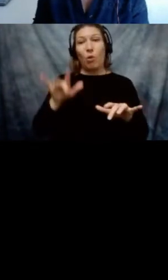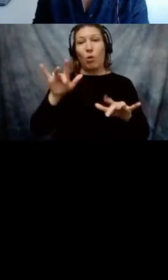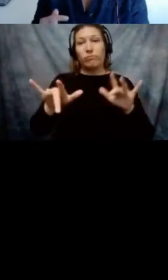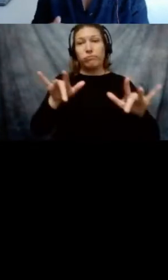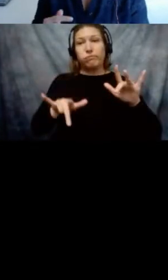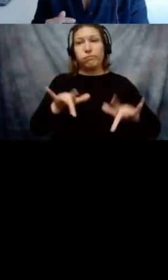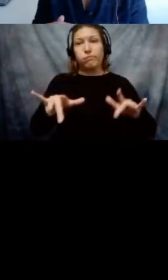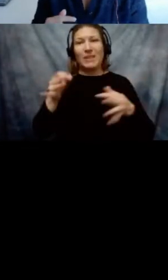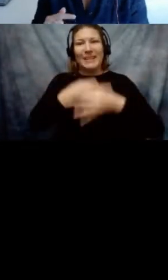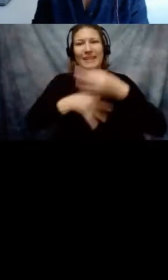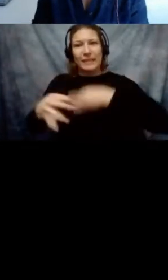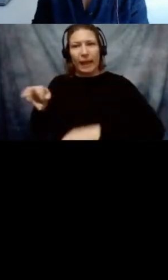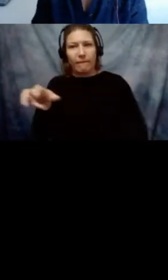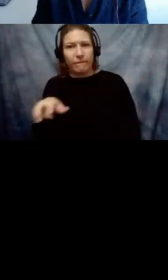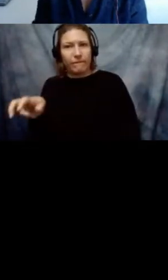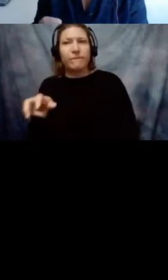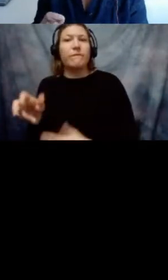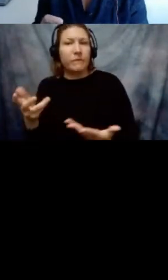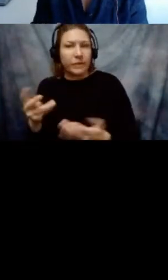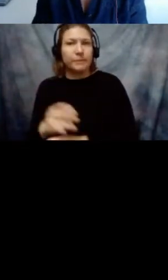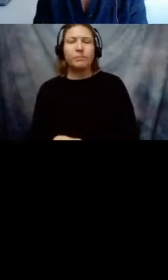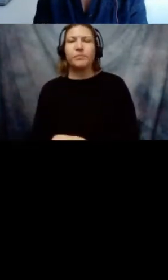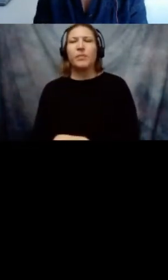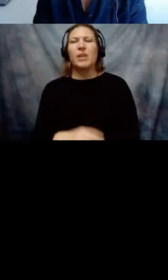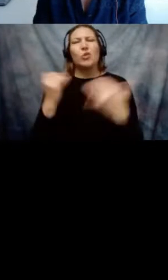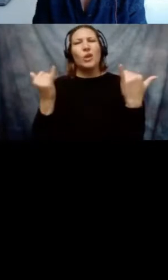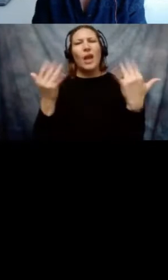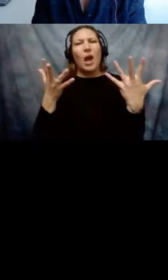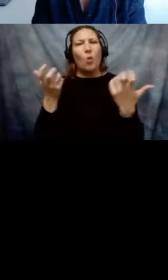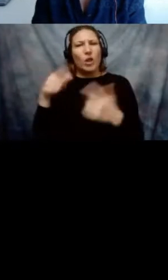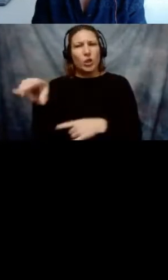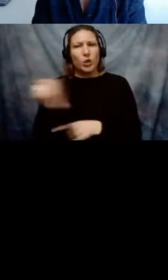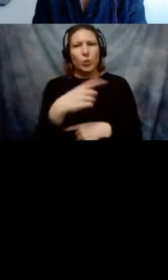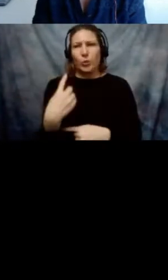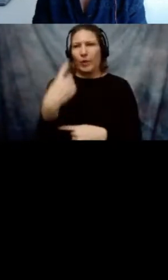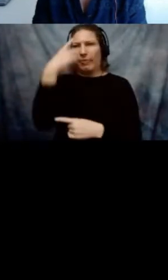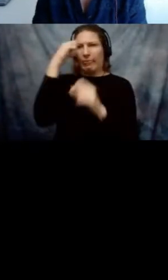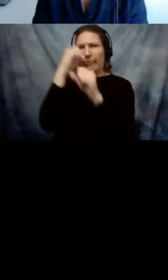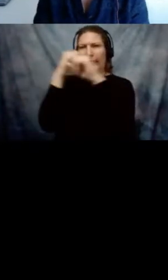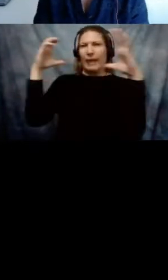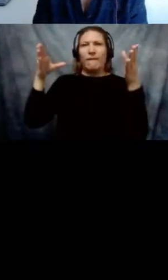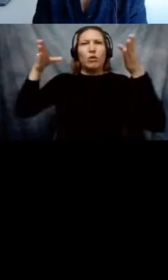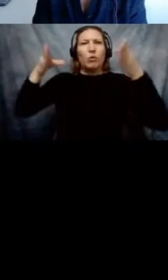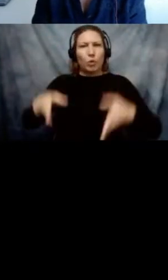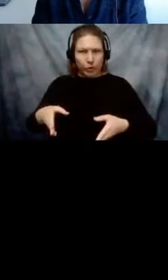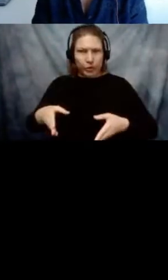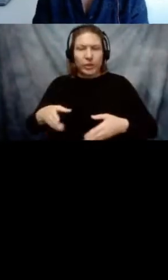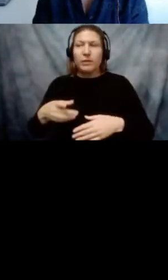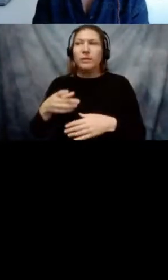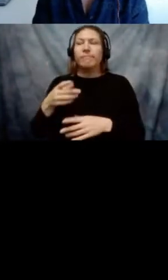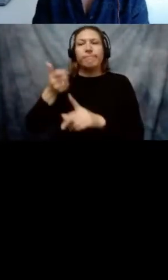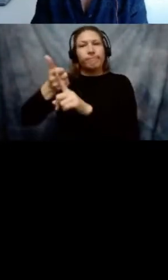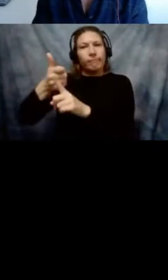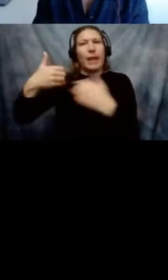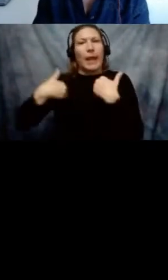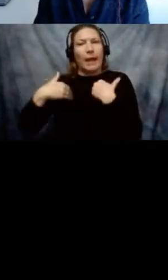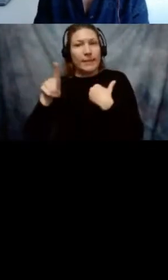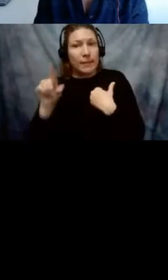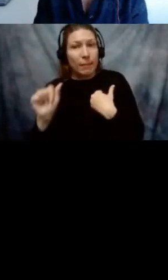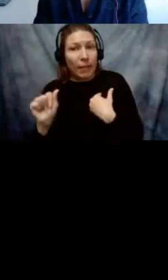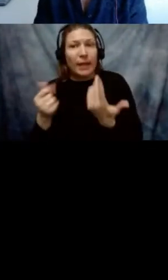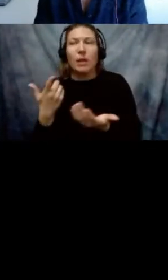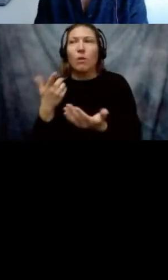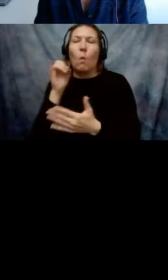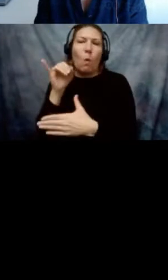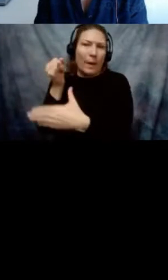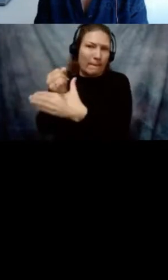just going to pause for a little while and ask you to think of a person who has a disability or an impairment. It could be yourself, it could be